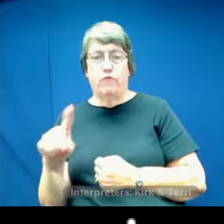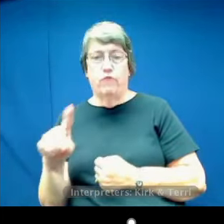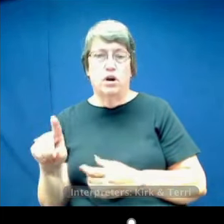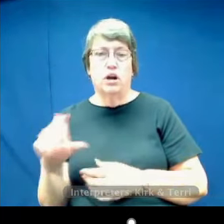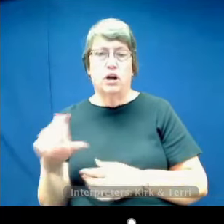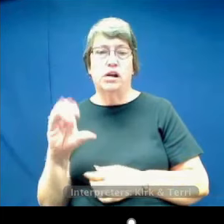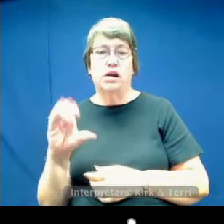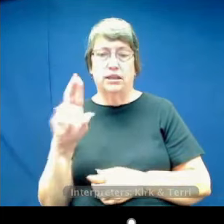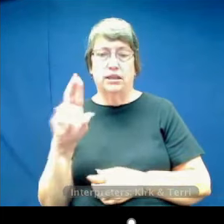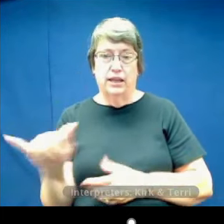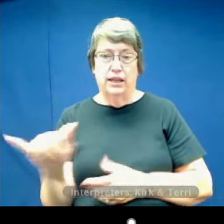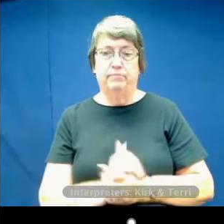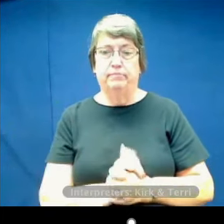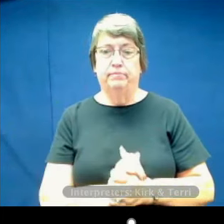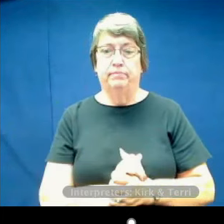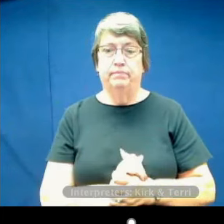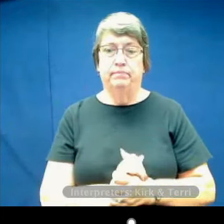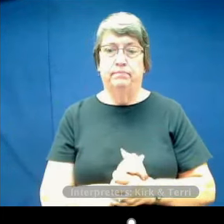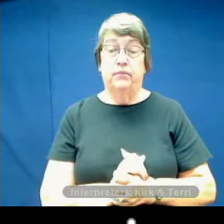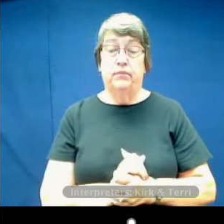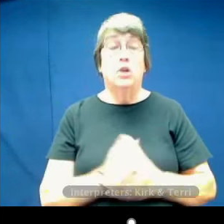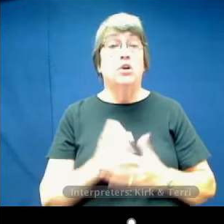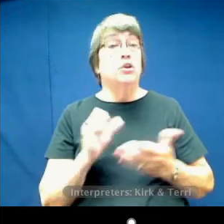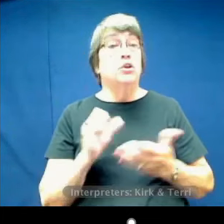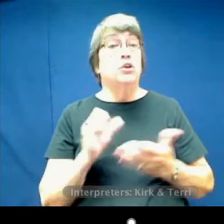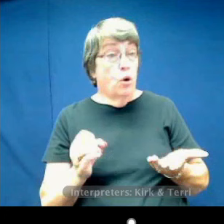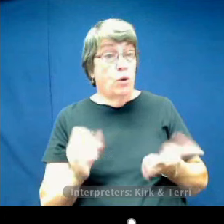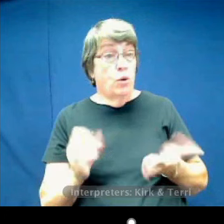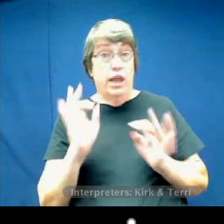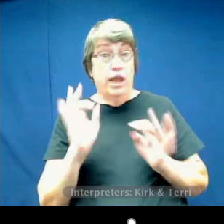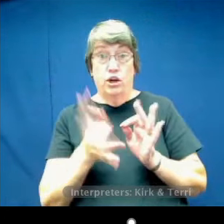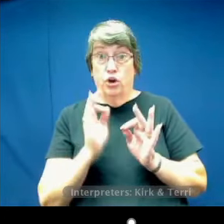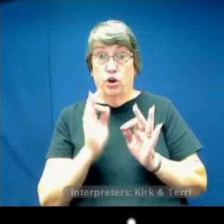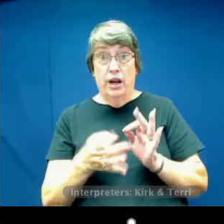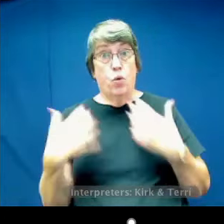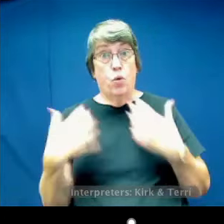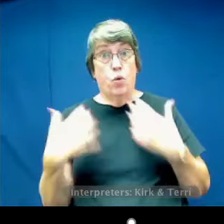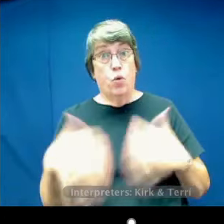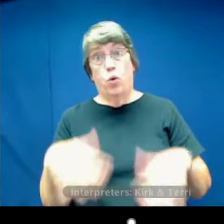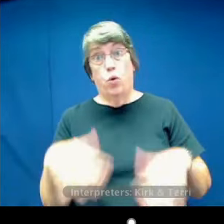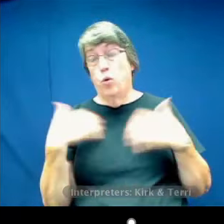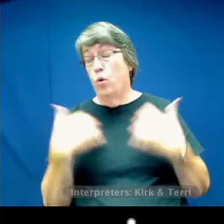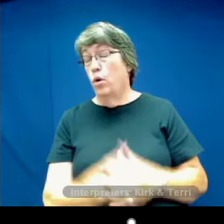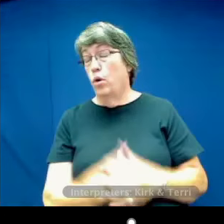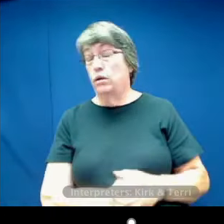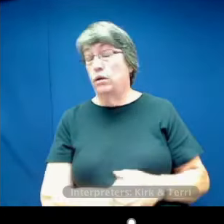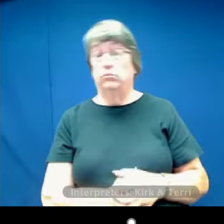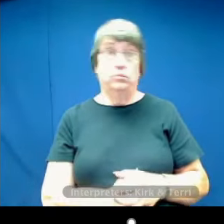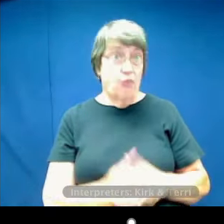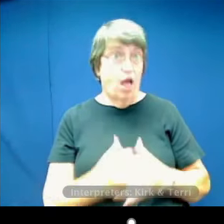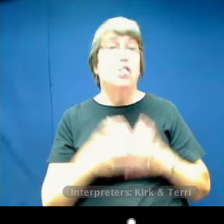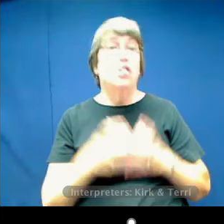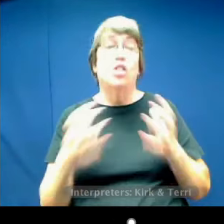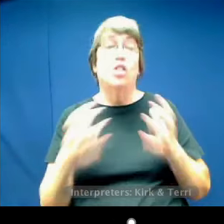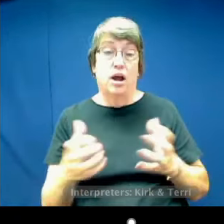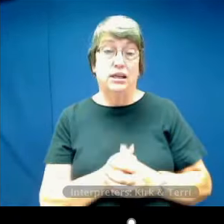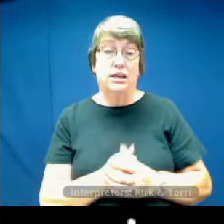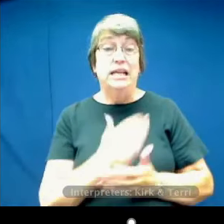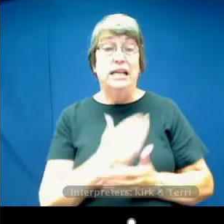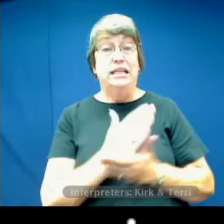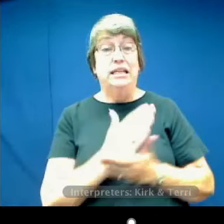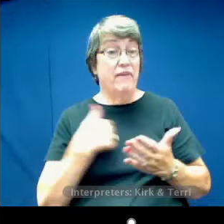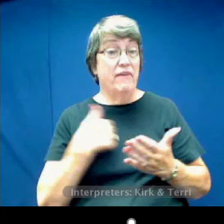Right, so interpreting implications, math, I already said that. Math, and some of us are just good at it and